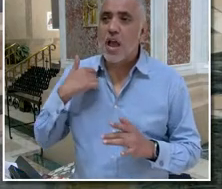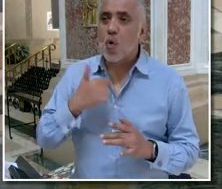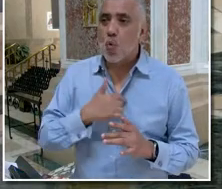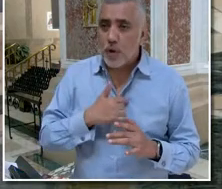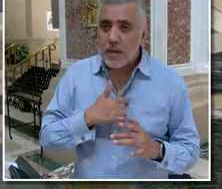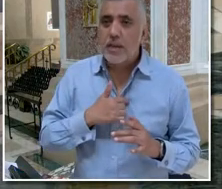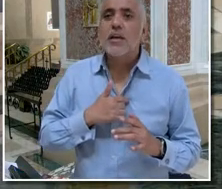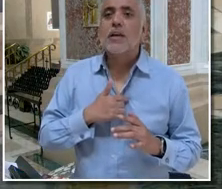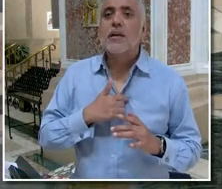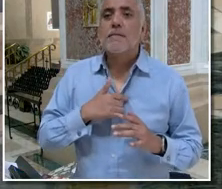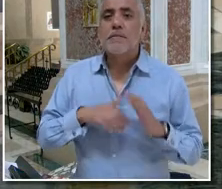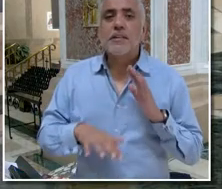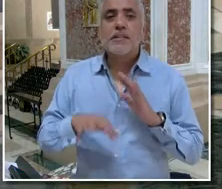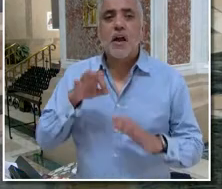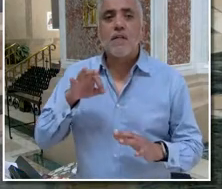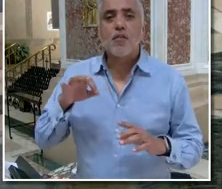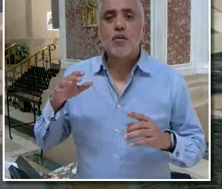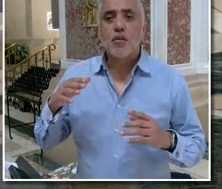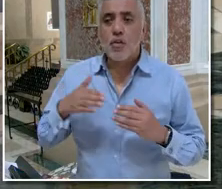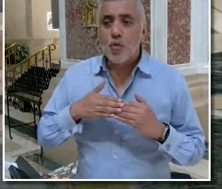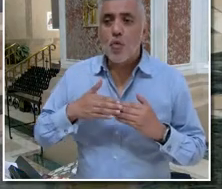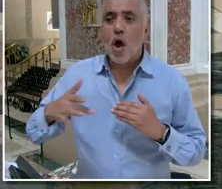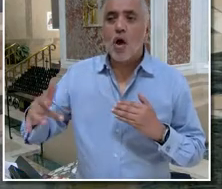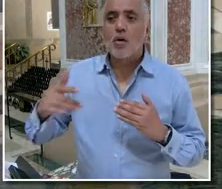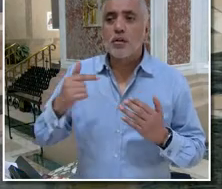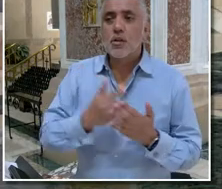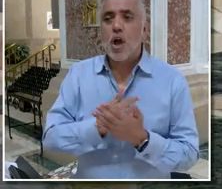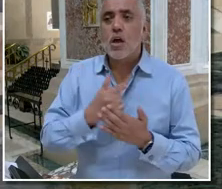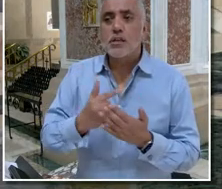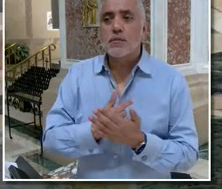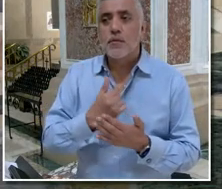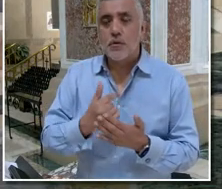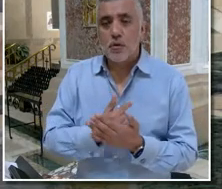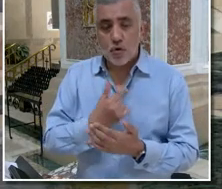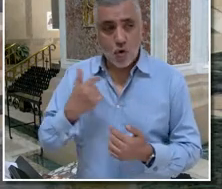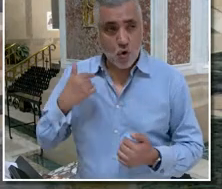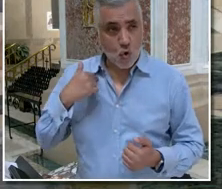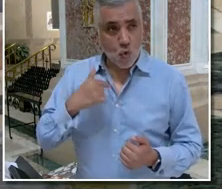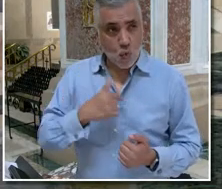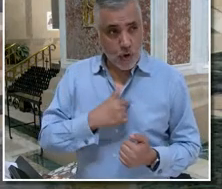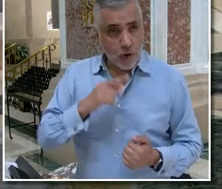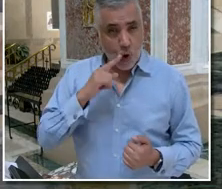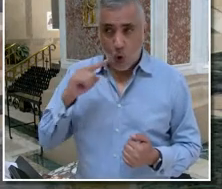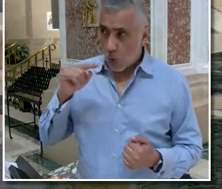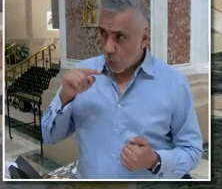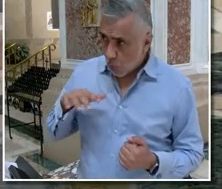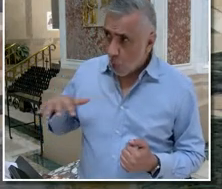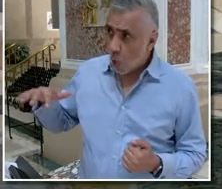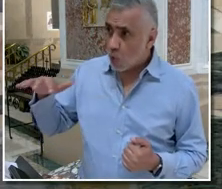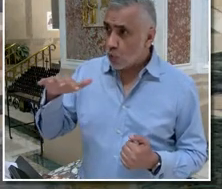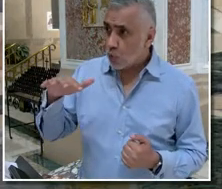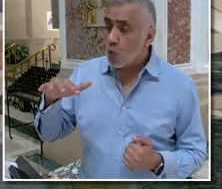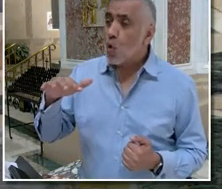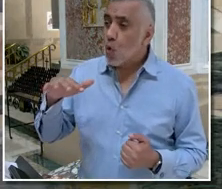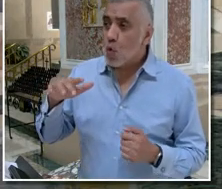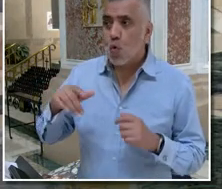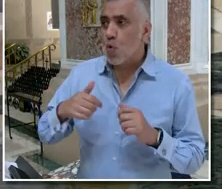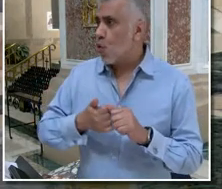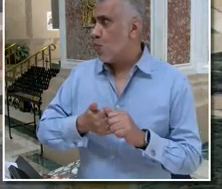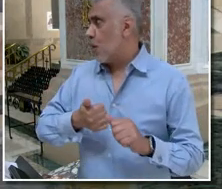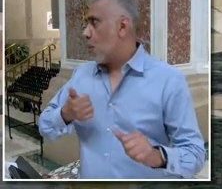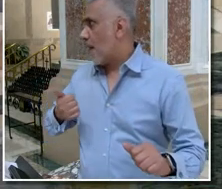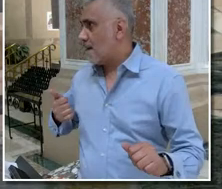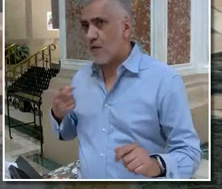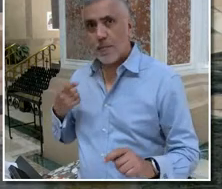discover throughout the Gospels. We are those who run away from